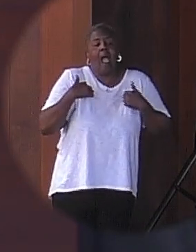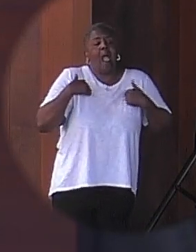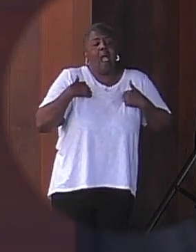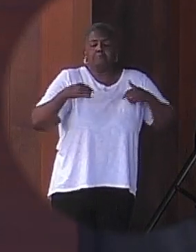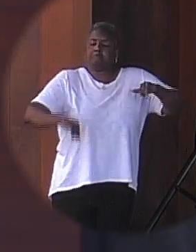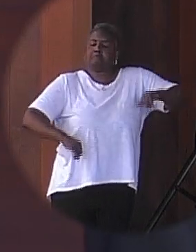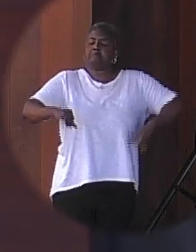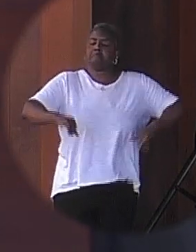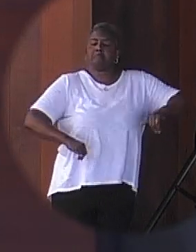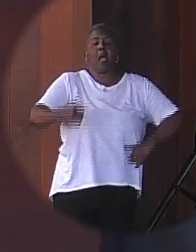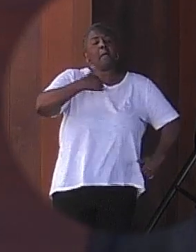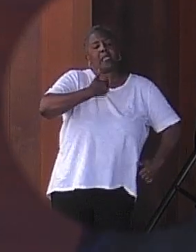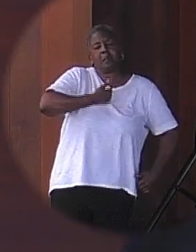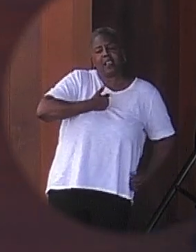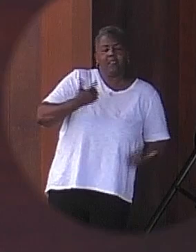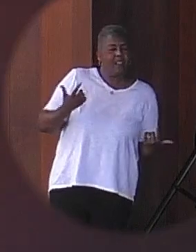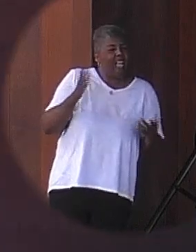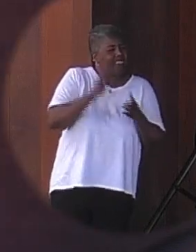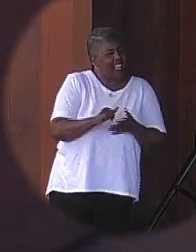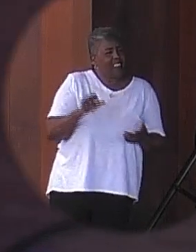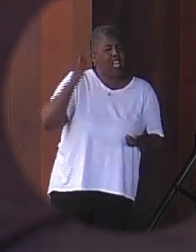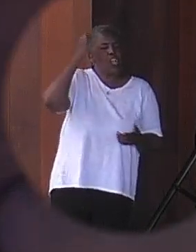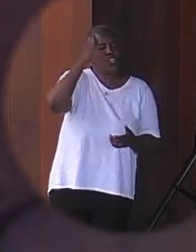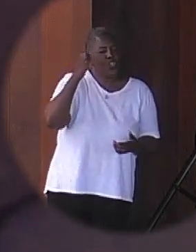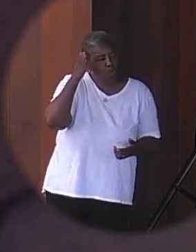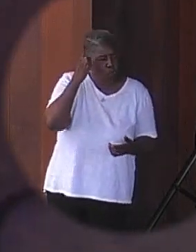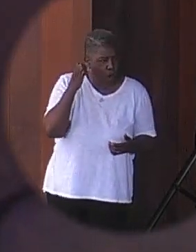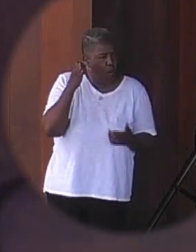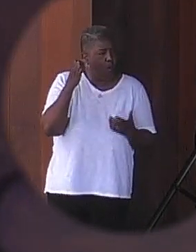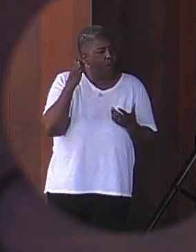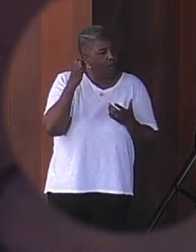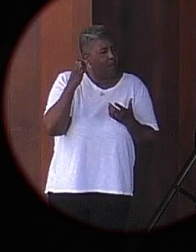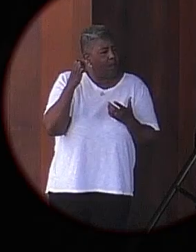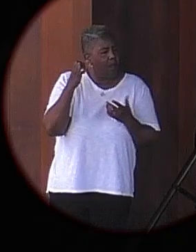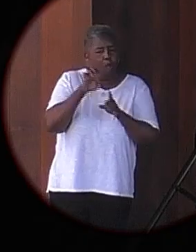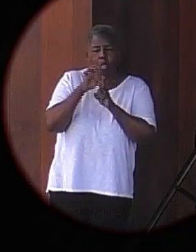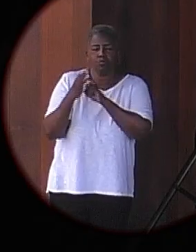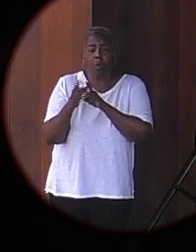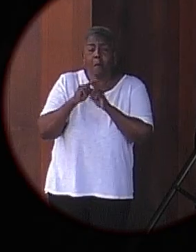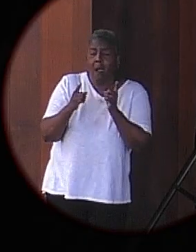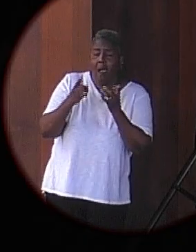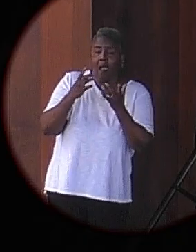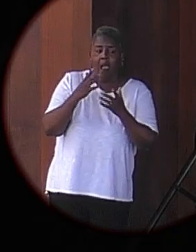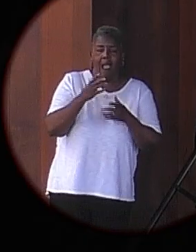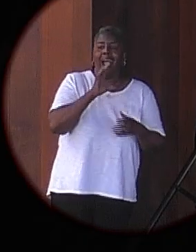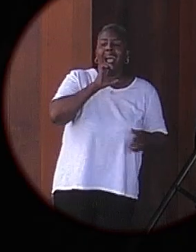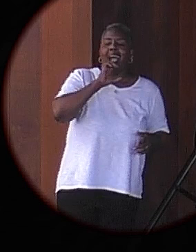I, me, myself, and I. That's Euro-Caucasian. But our